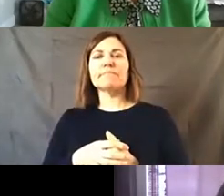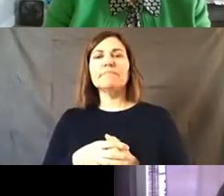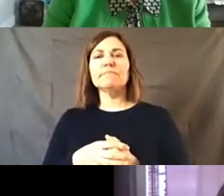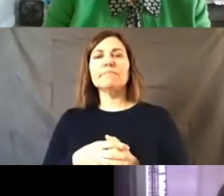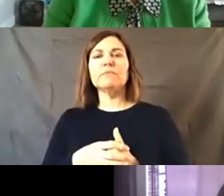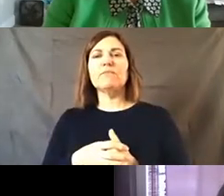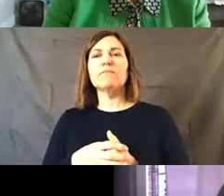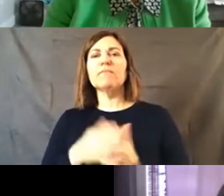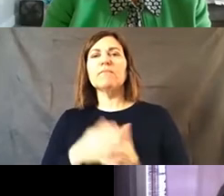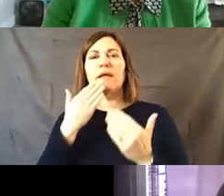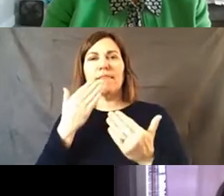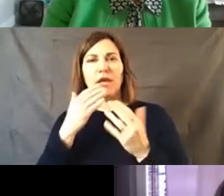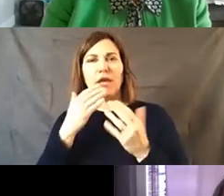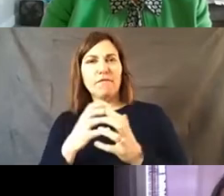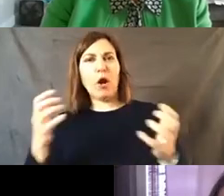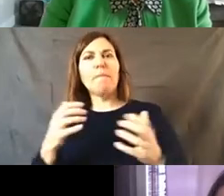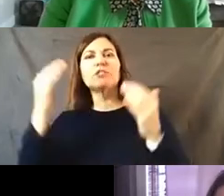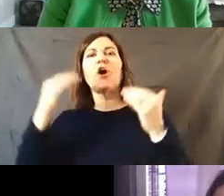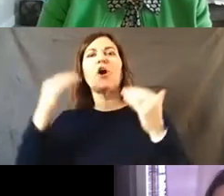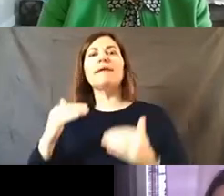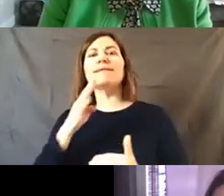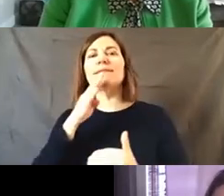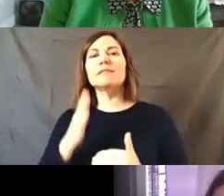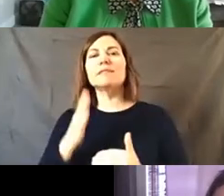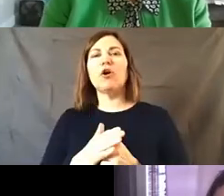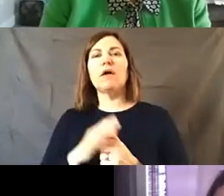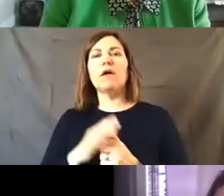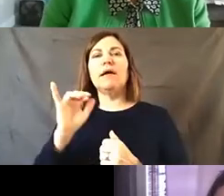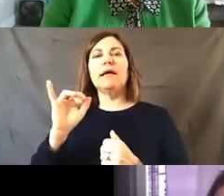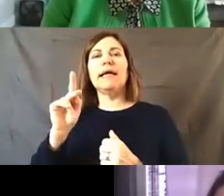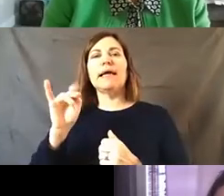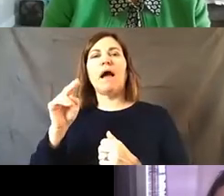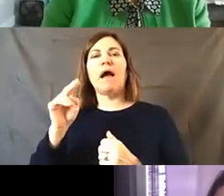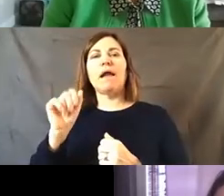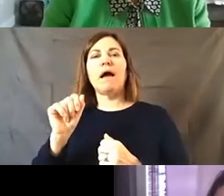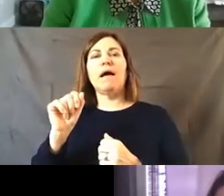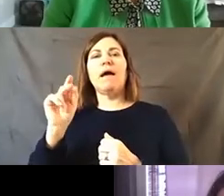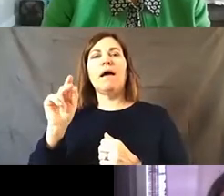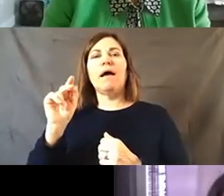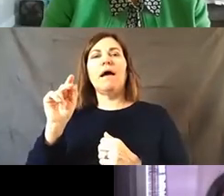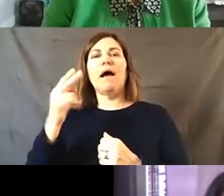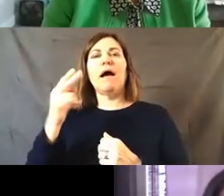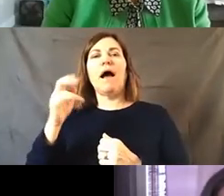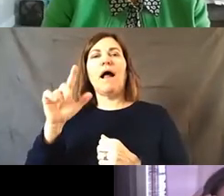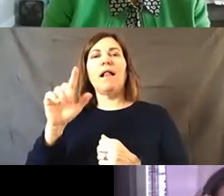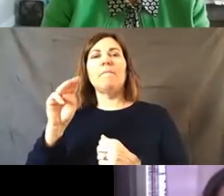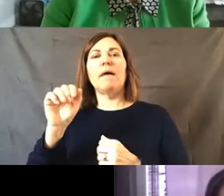Thank you very much. Our next speaker is Ikahana Haumakina.